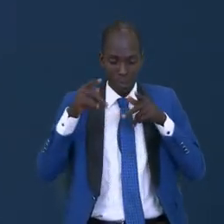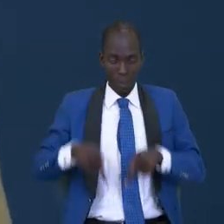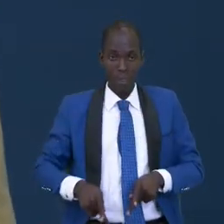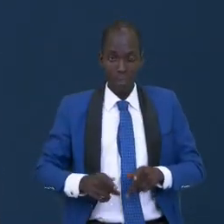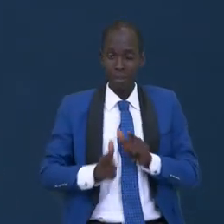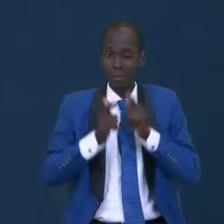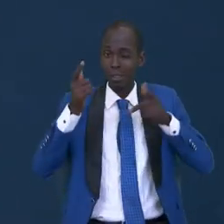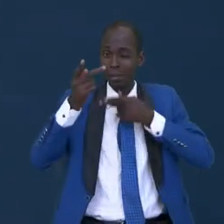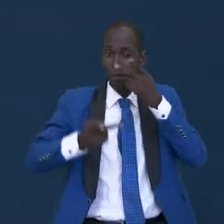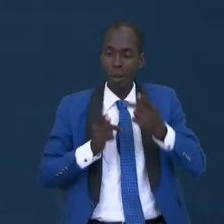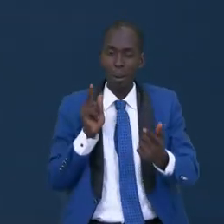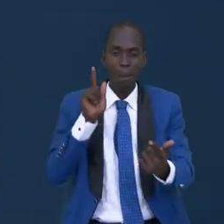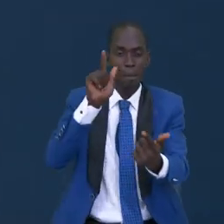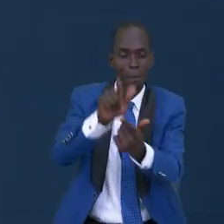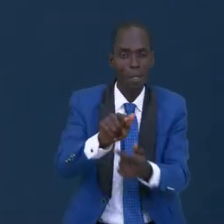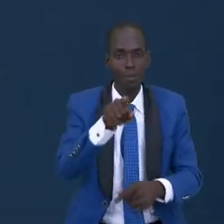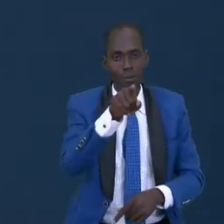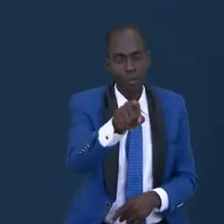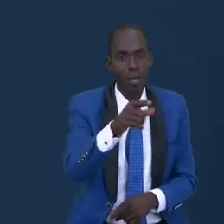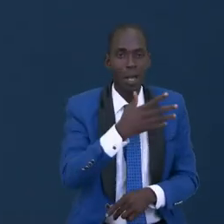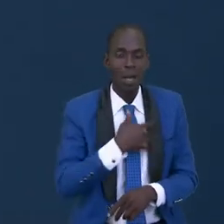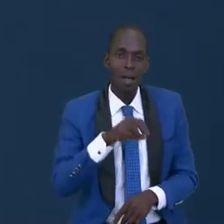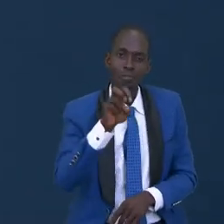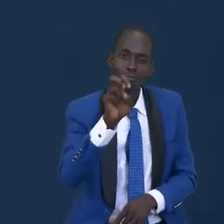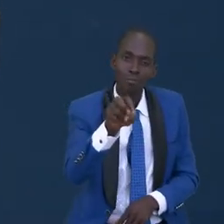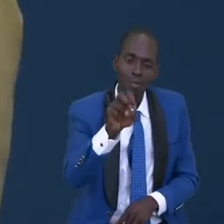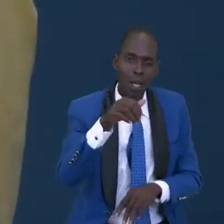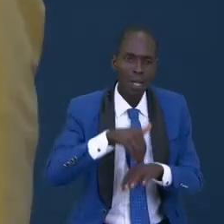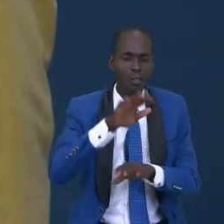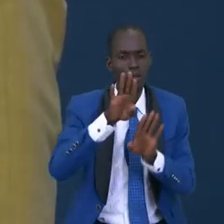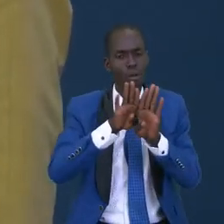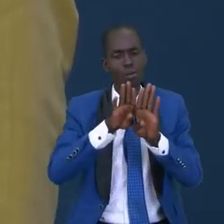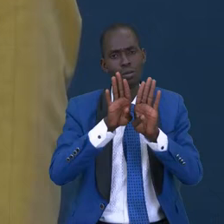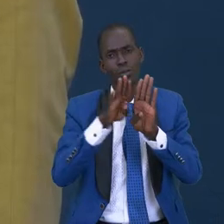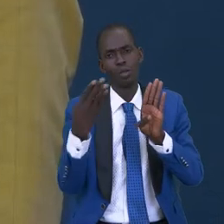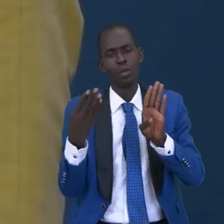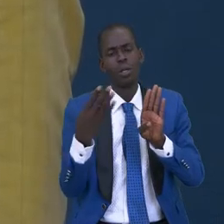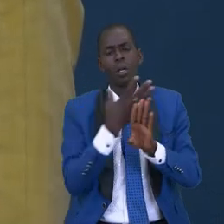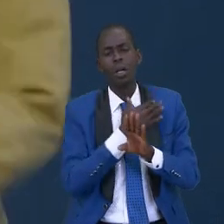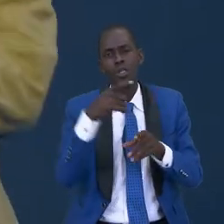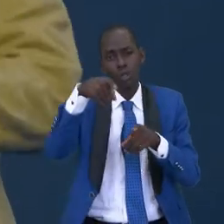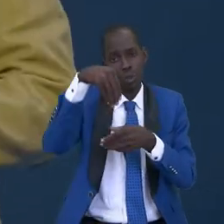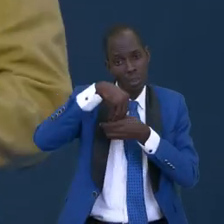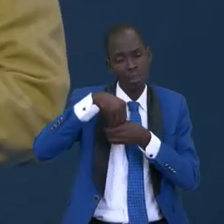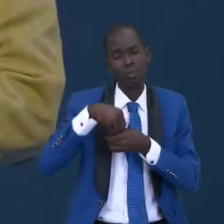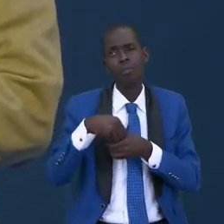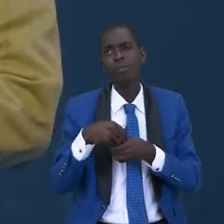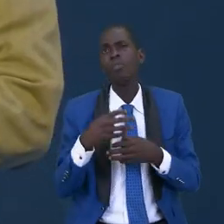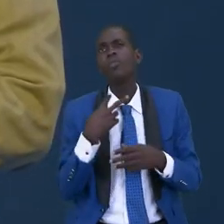and he knocks at your door. And inside you say, who is there? He said,